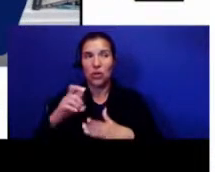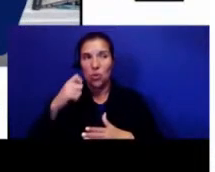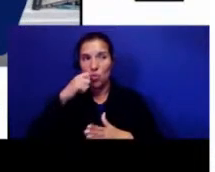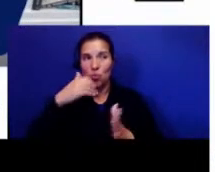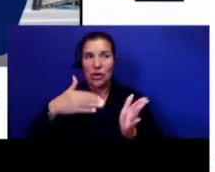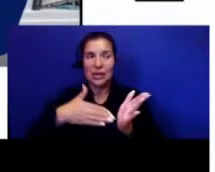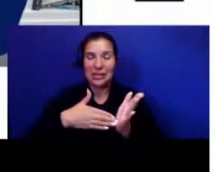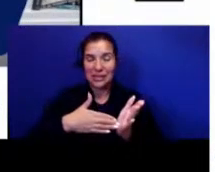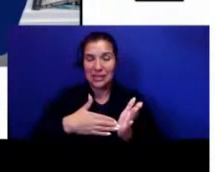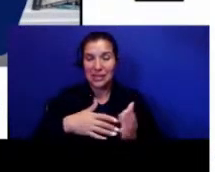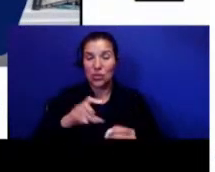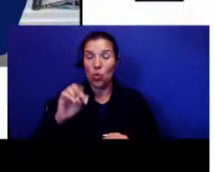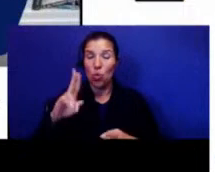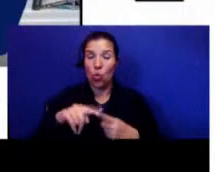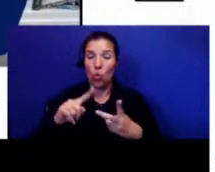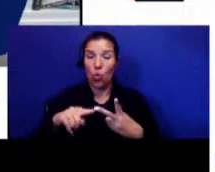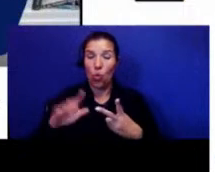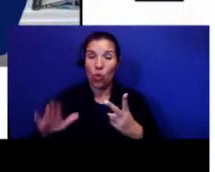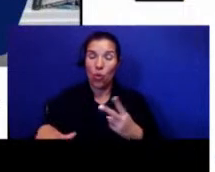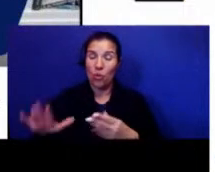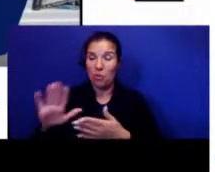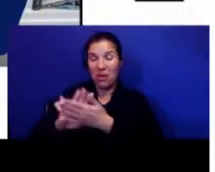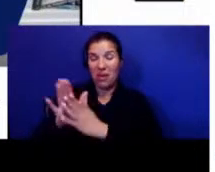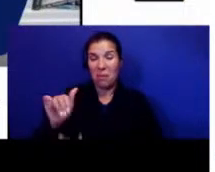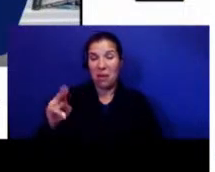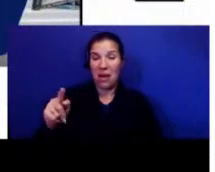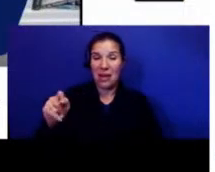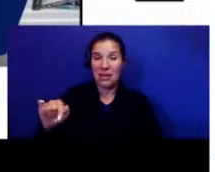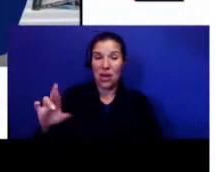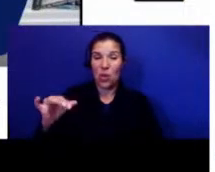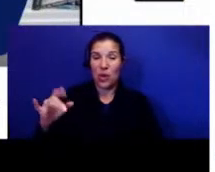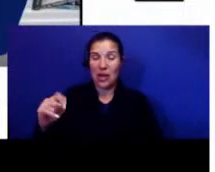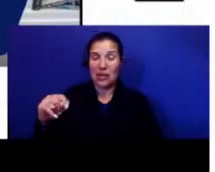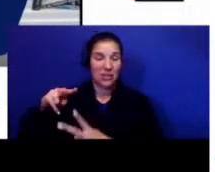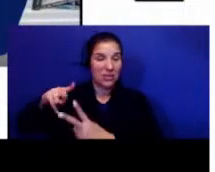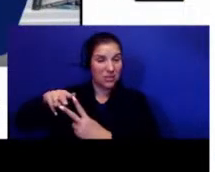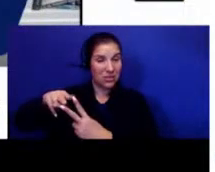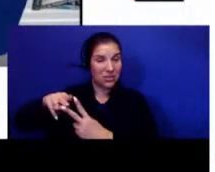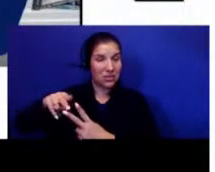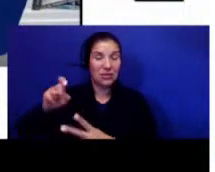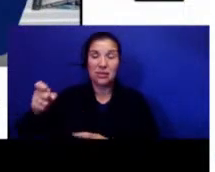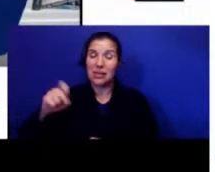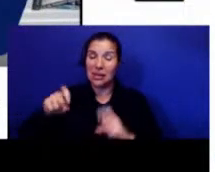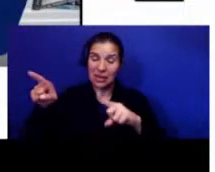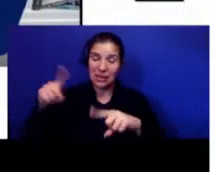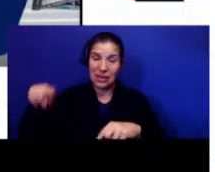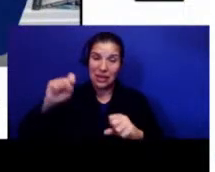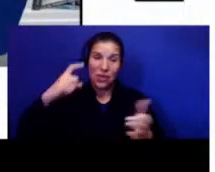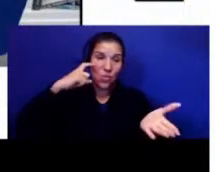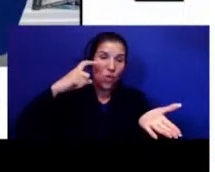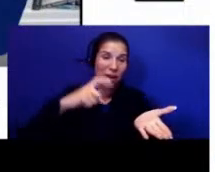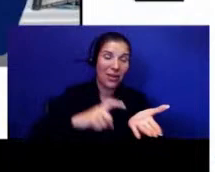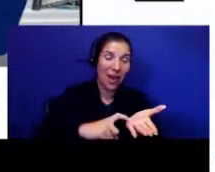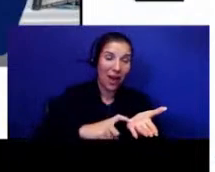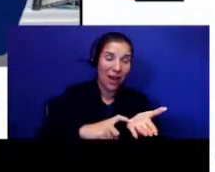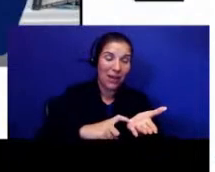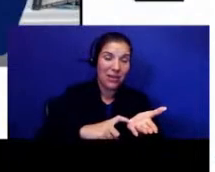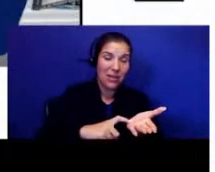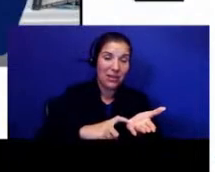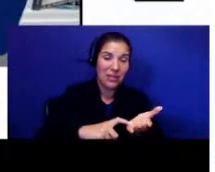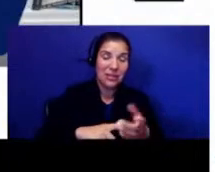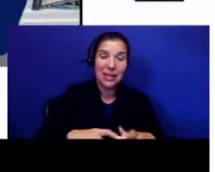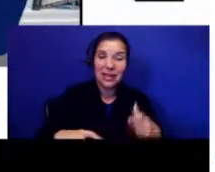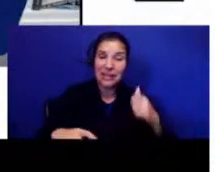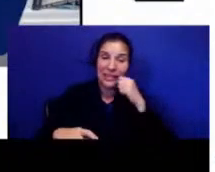raising them to be anti-racist. We're either raising them to recognize that skin